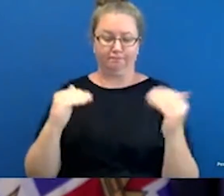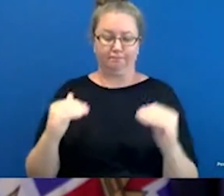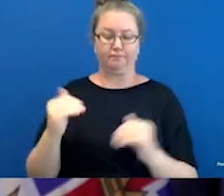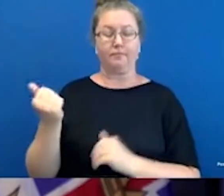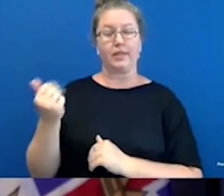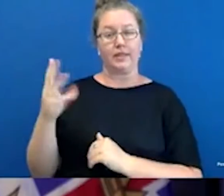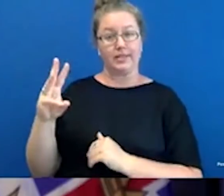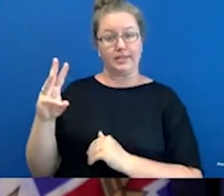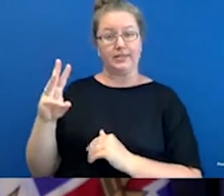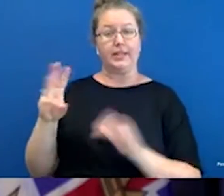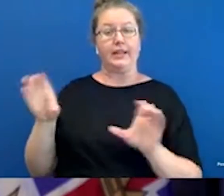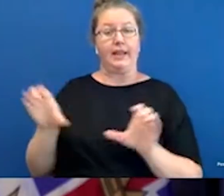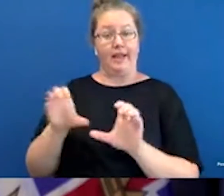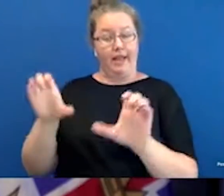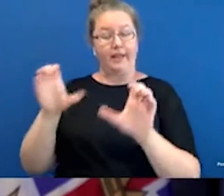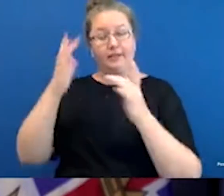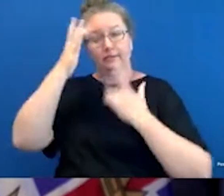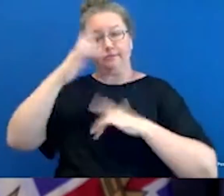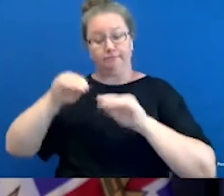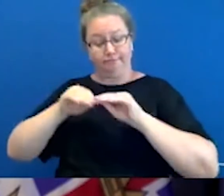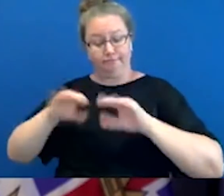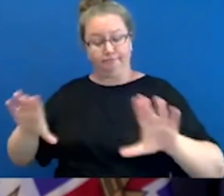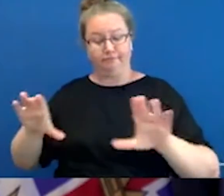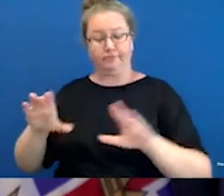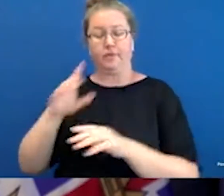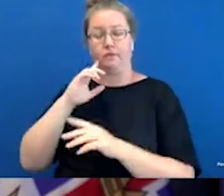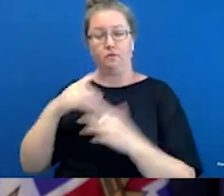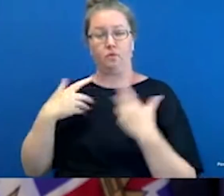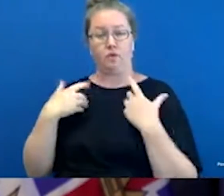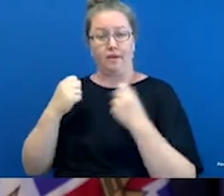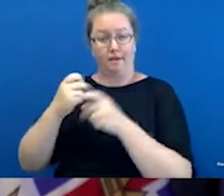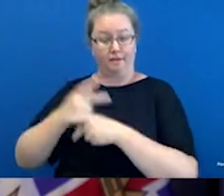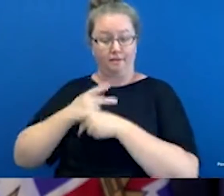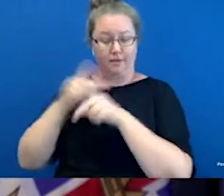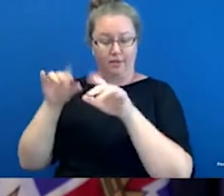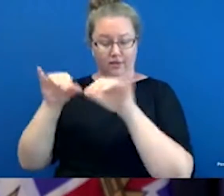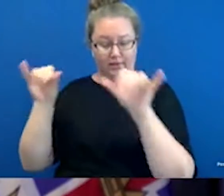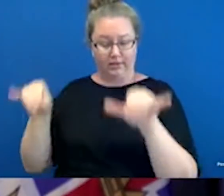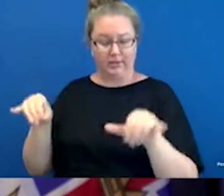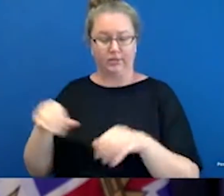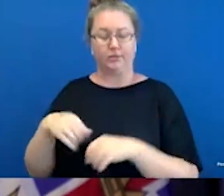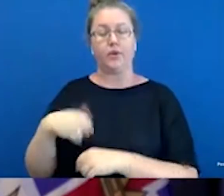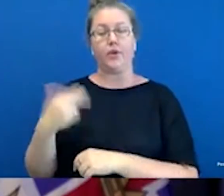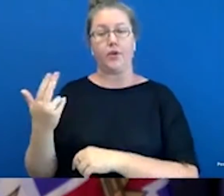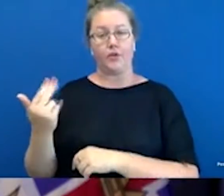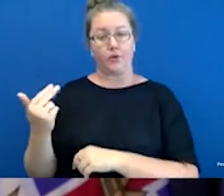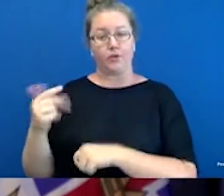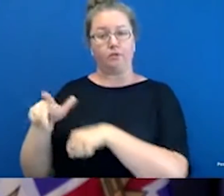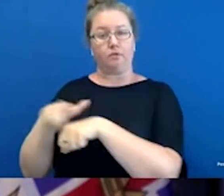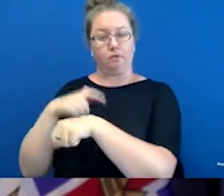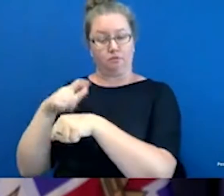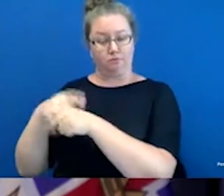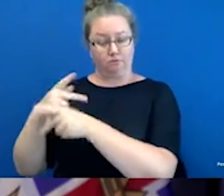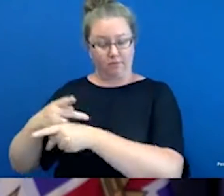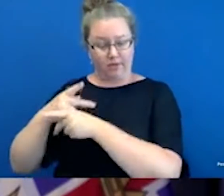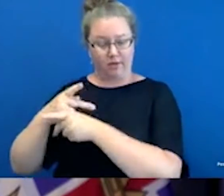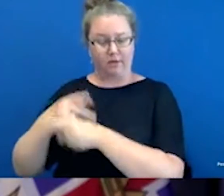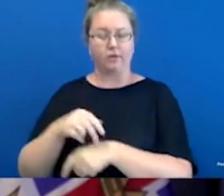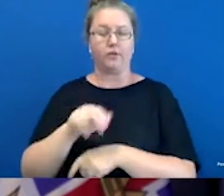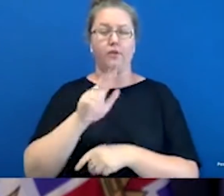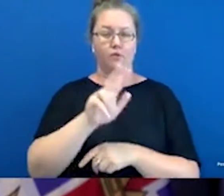currently active in our healthcare system, 13 in long-term care or assisted living, and 3 units in acute care. And we're up